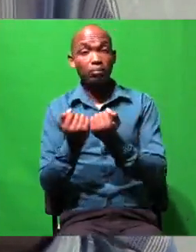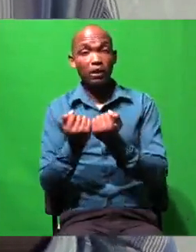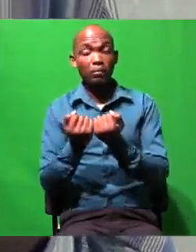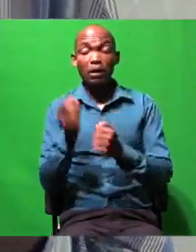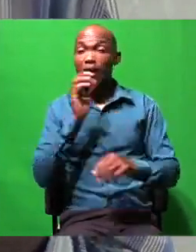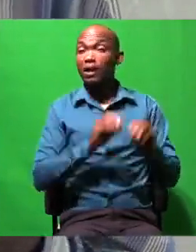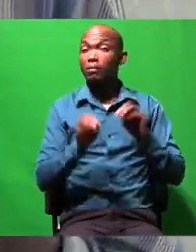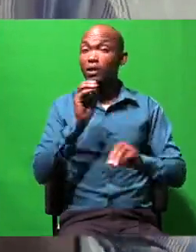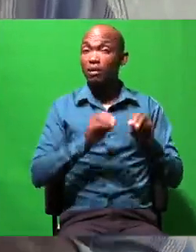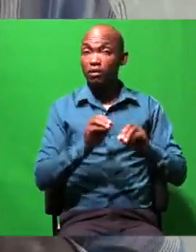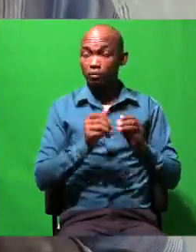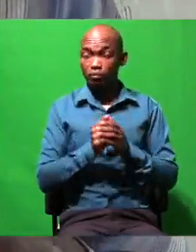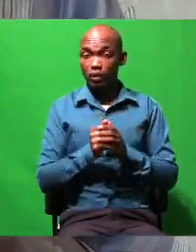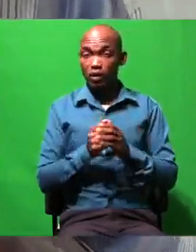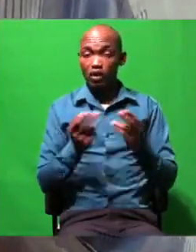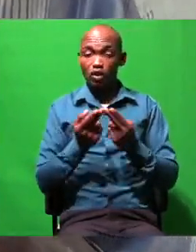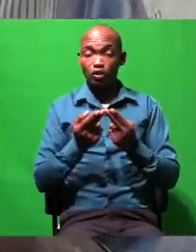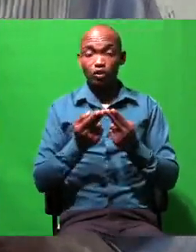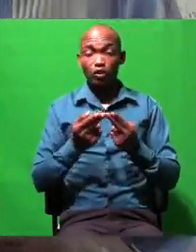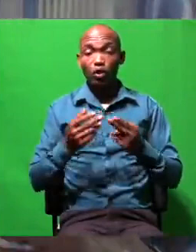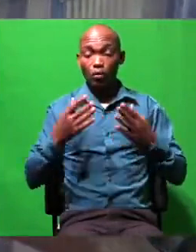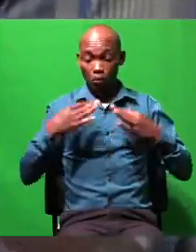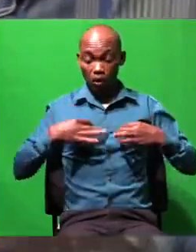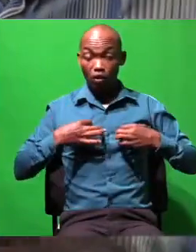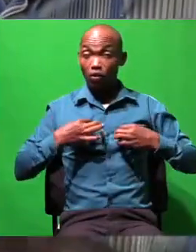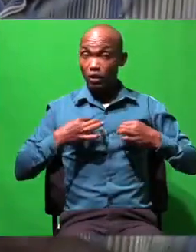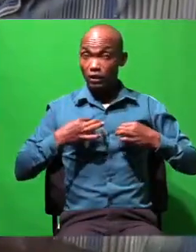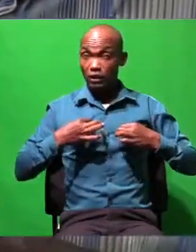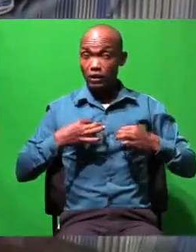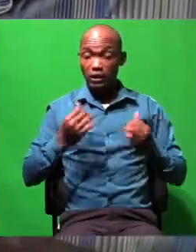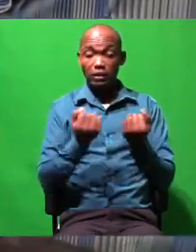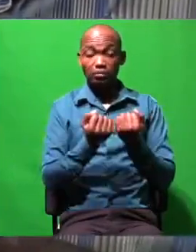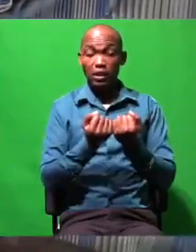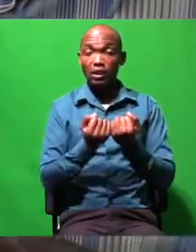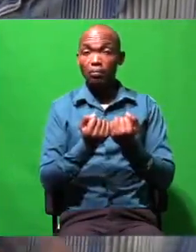too. My clothes are made up of chemicals.